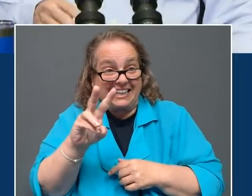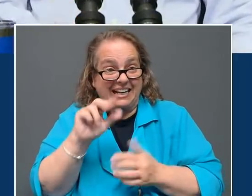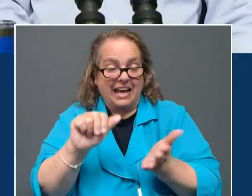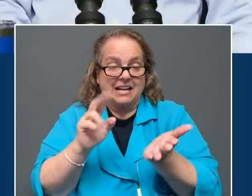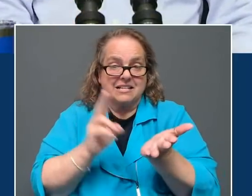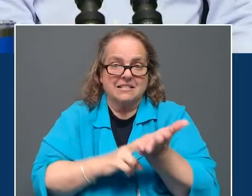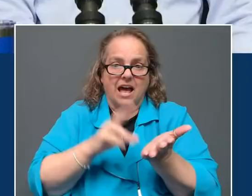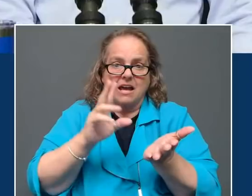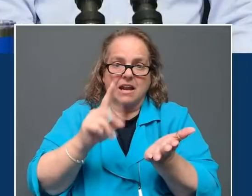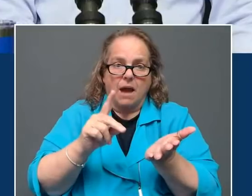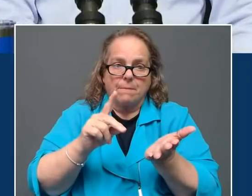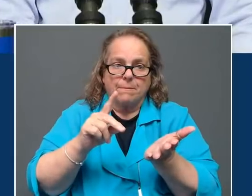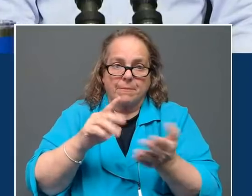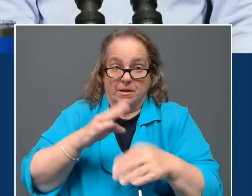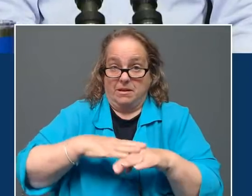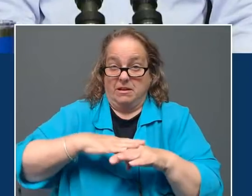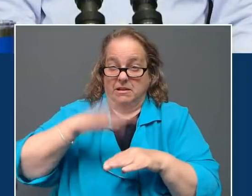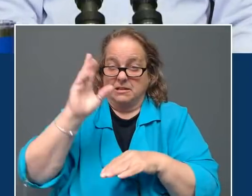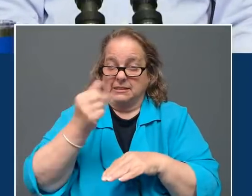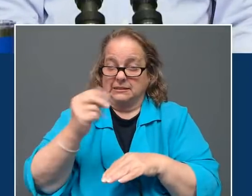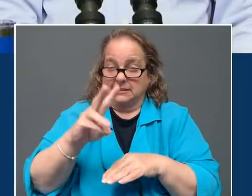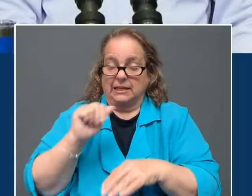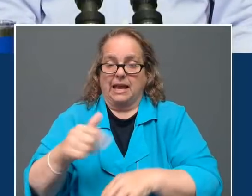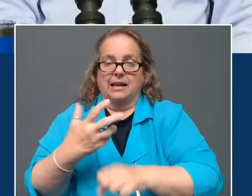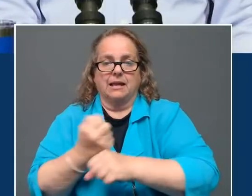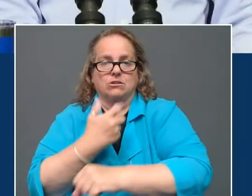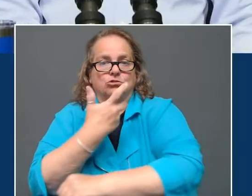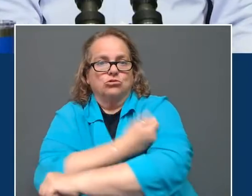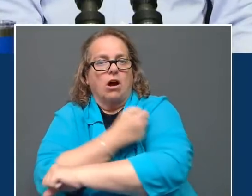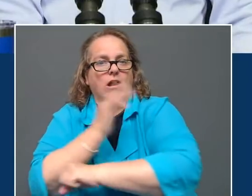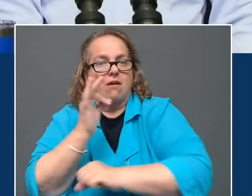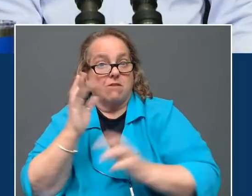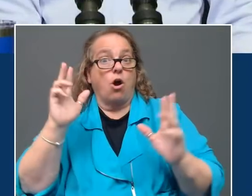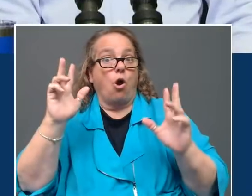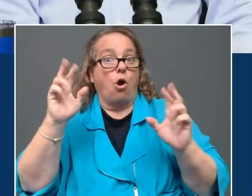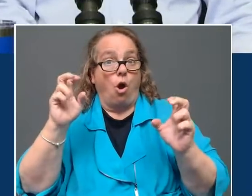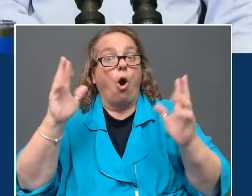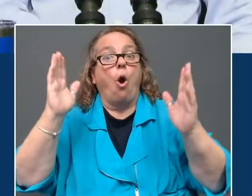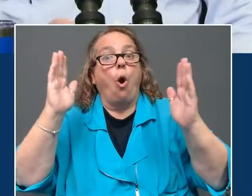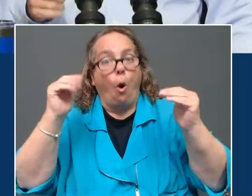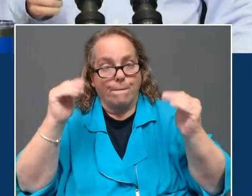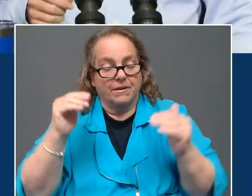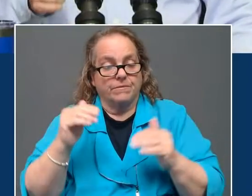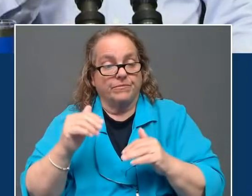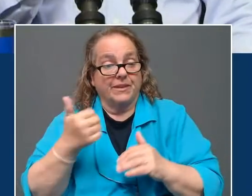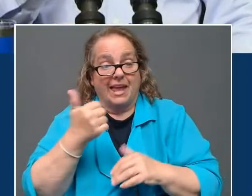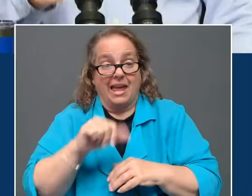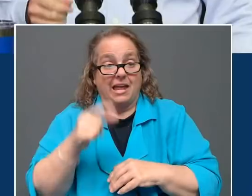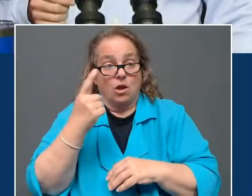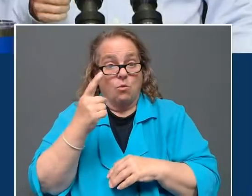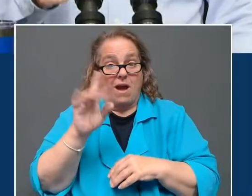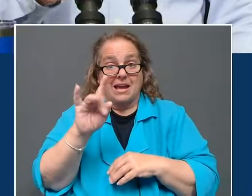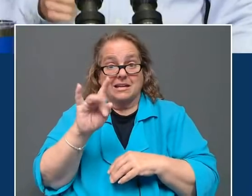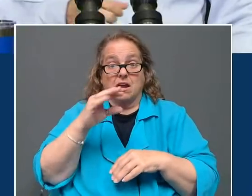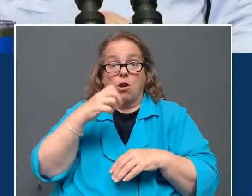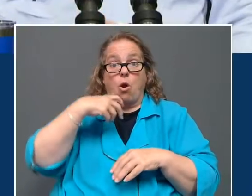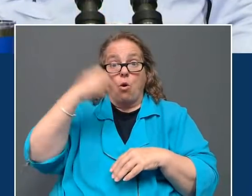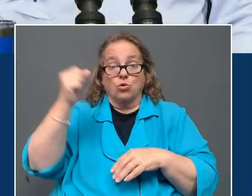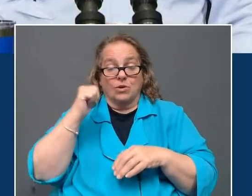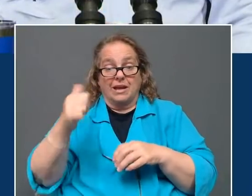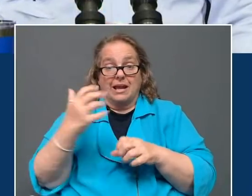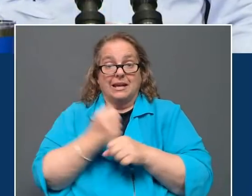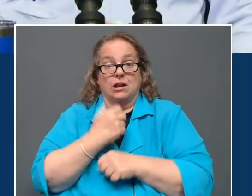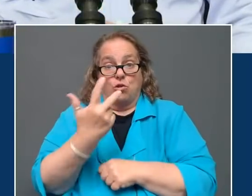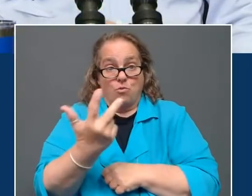and get their shot of hope. Right now, everyone in the Commonwealth who is 18 or older can receive any one of the three safe and